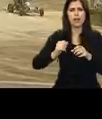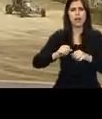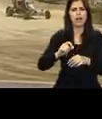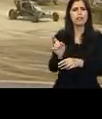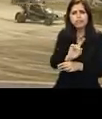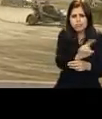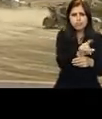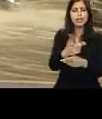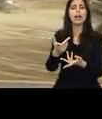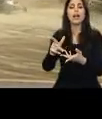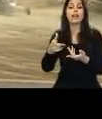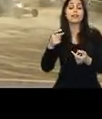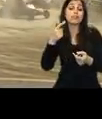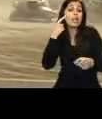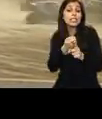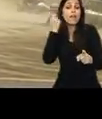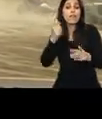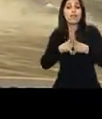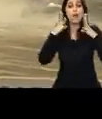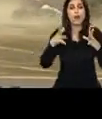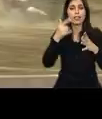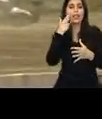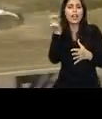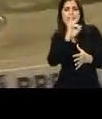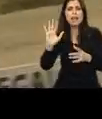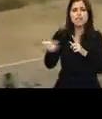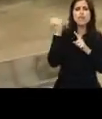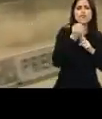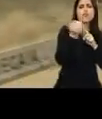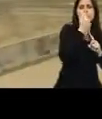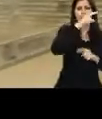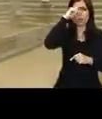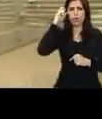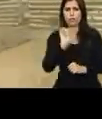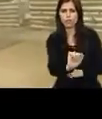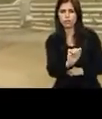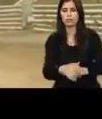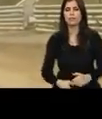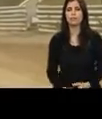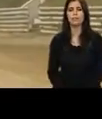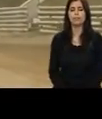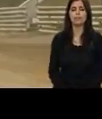and defying the laws of physics to successfully overcome the difficulties of the course.